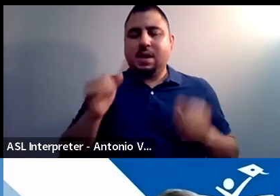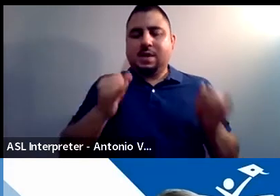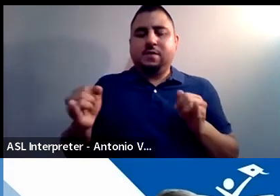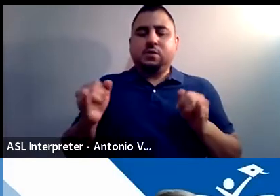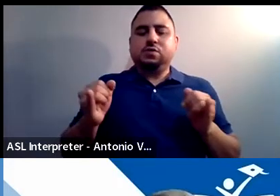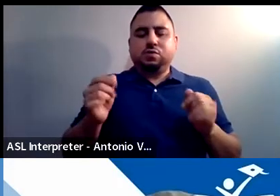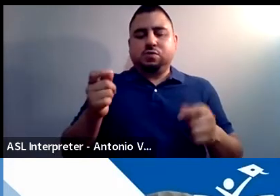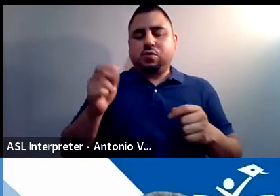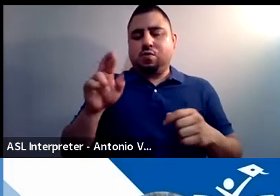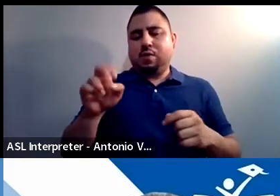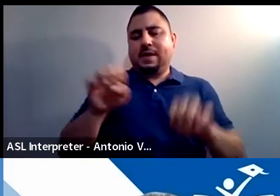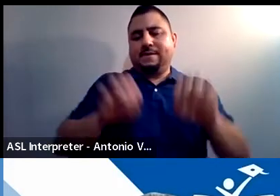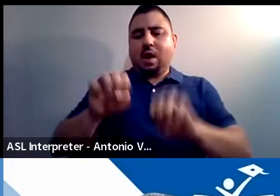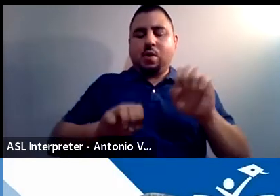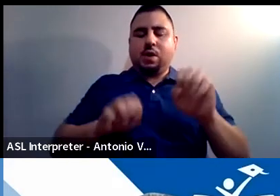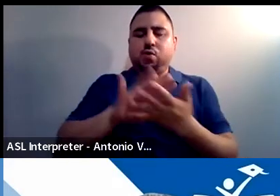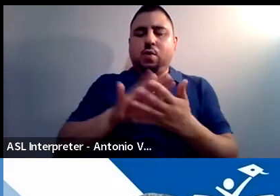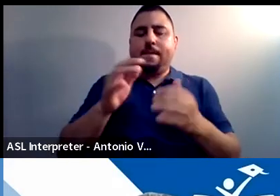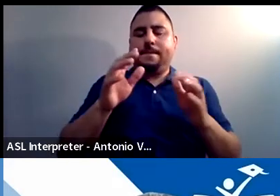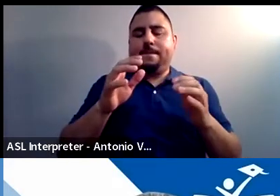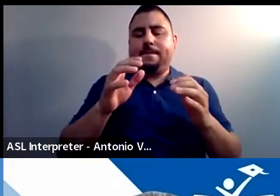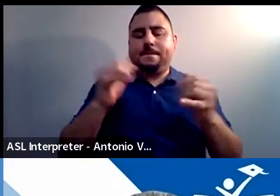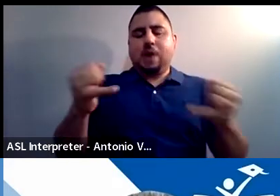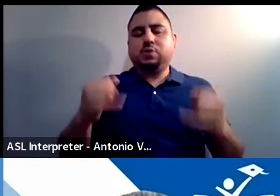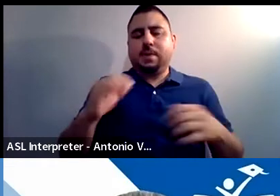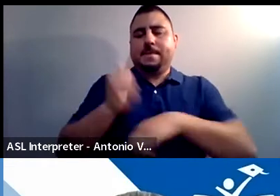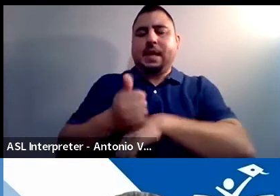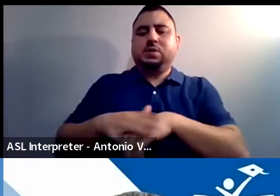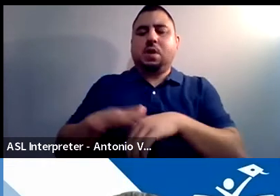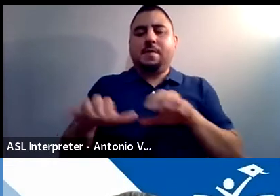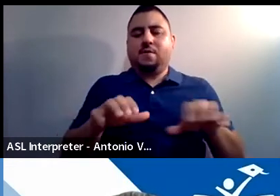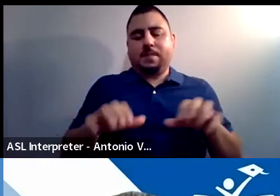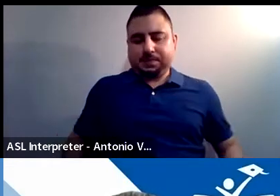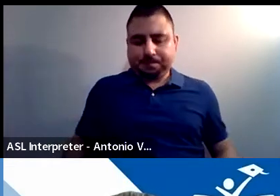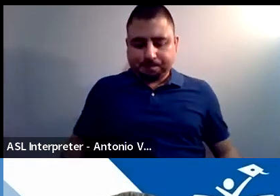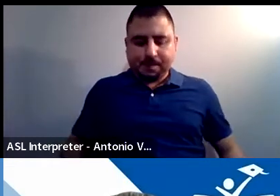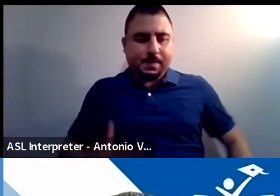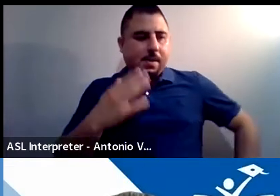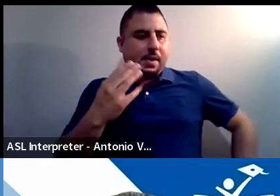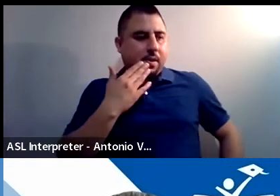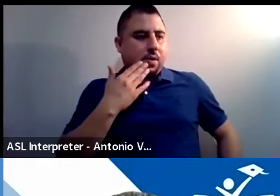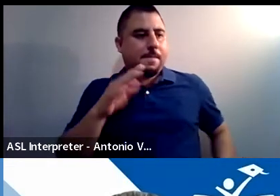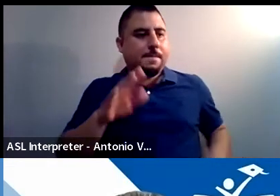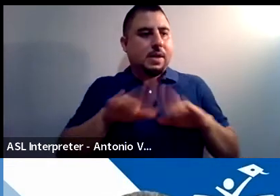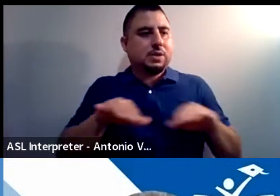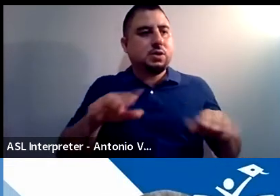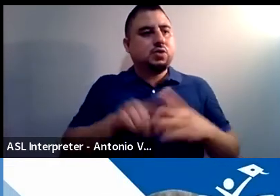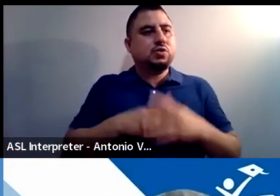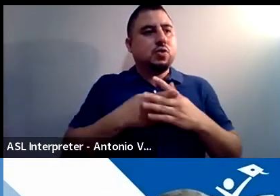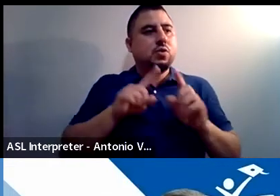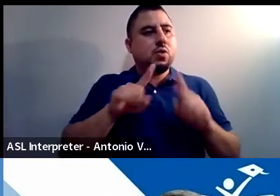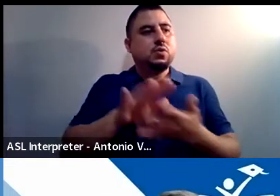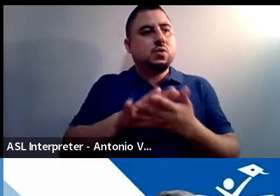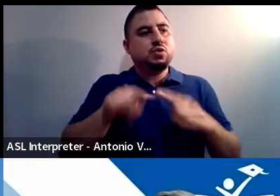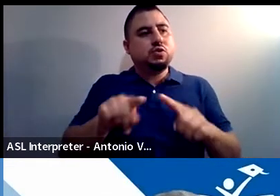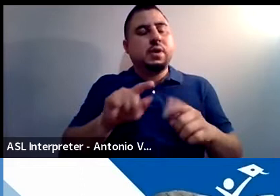school boundaries based on performance. Mr. Yes, Barrera. Thank you. My child started to go to school